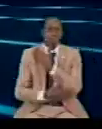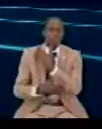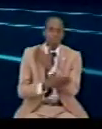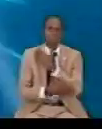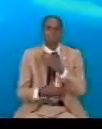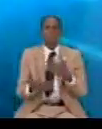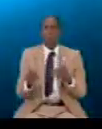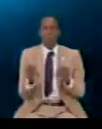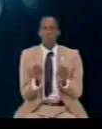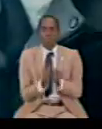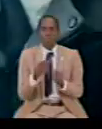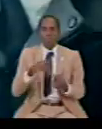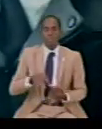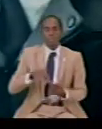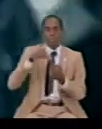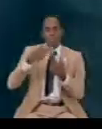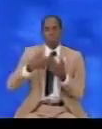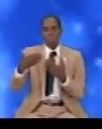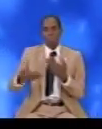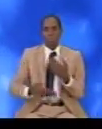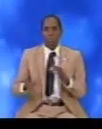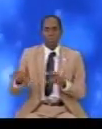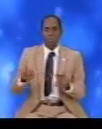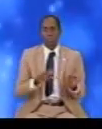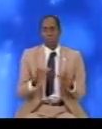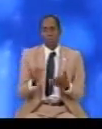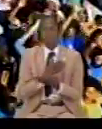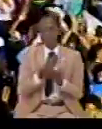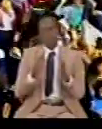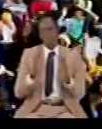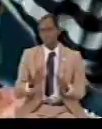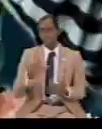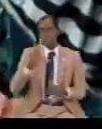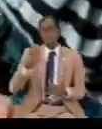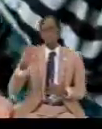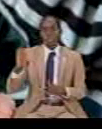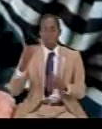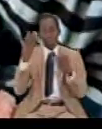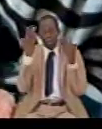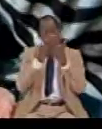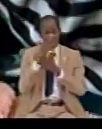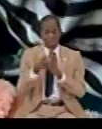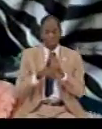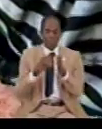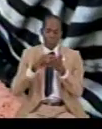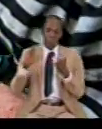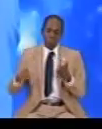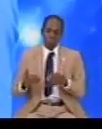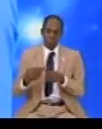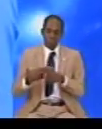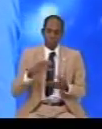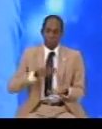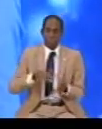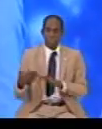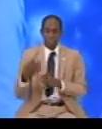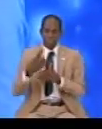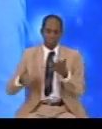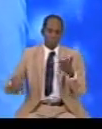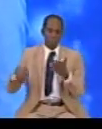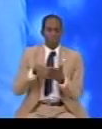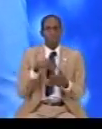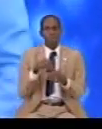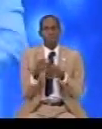guest music ministration by Jonathan Lee. Darkness gone. Premature death